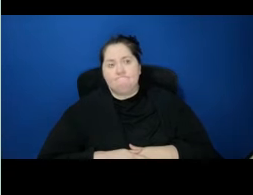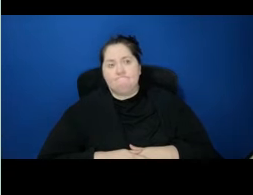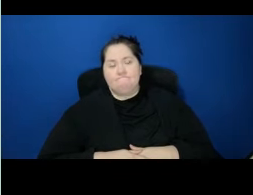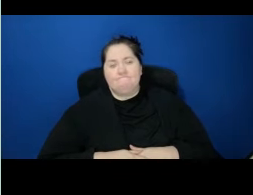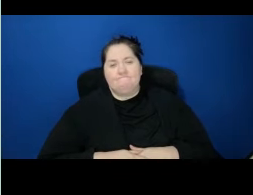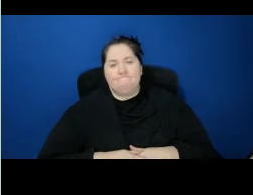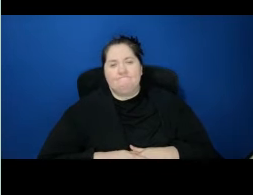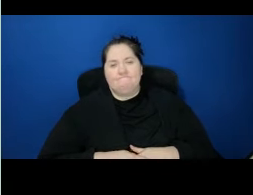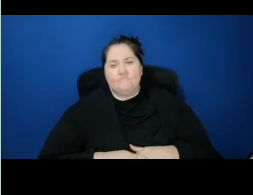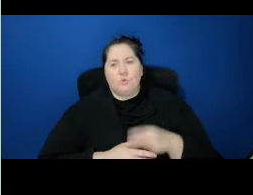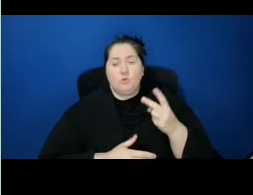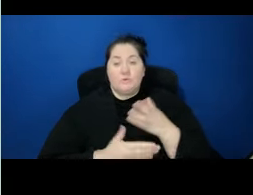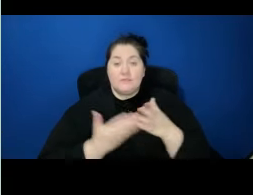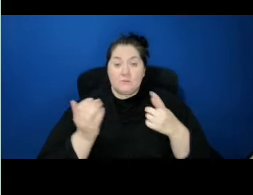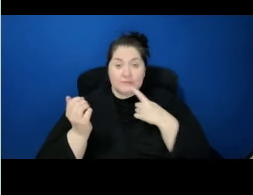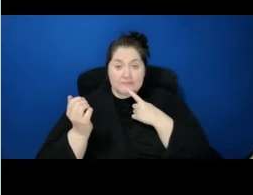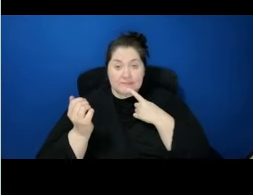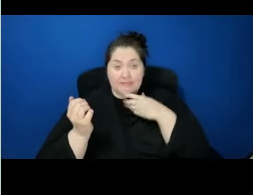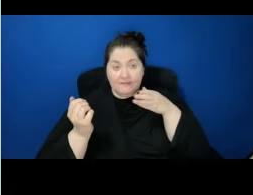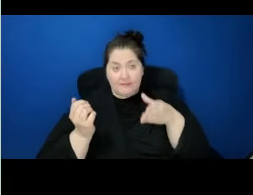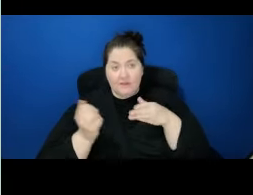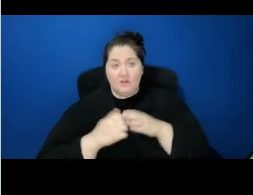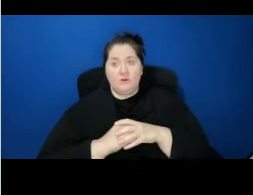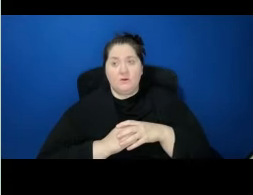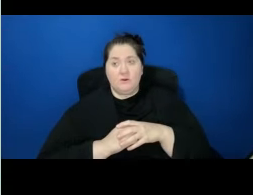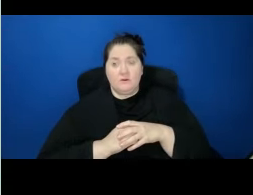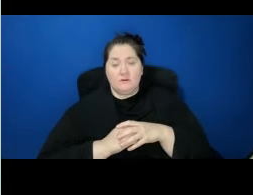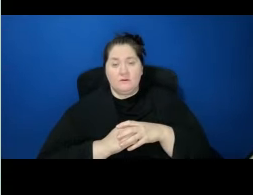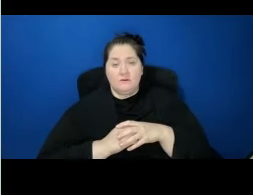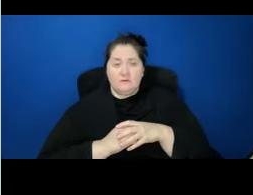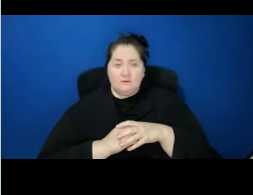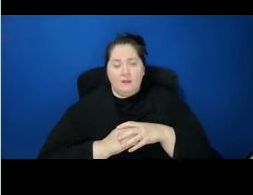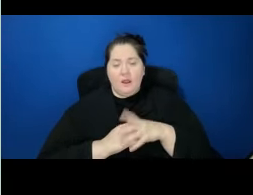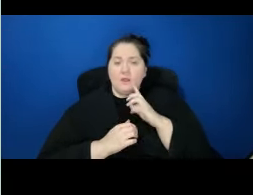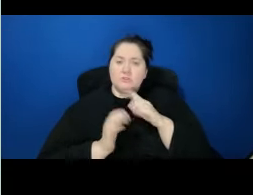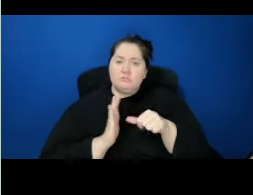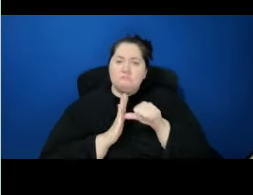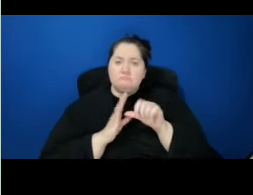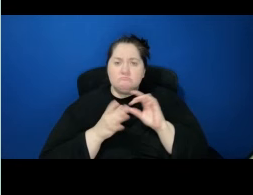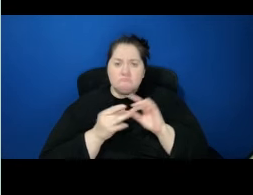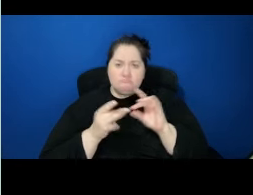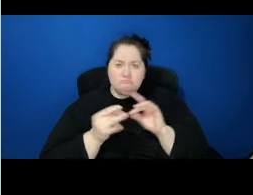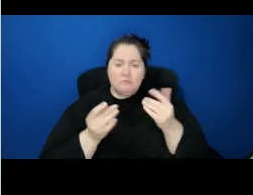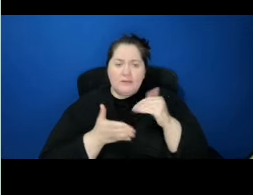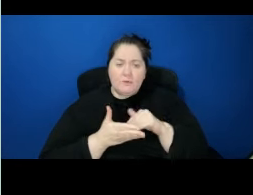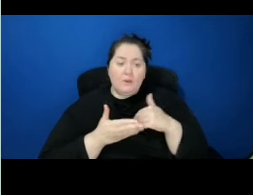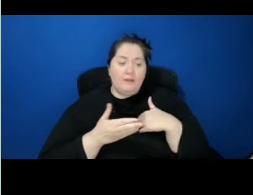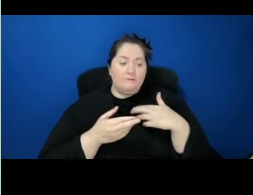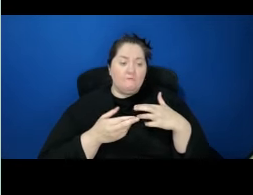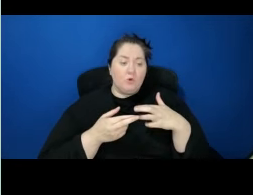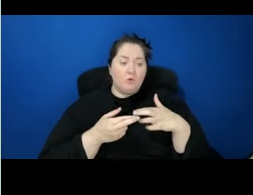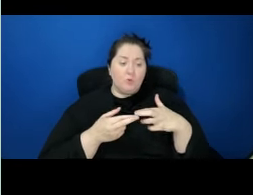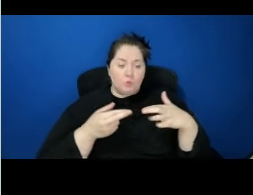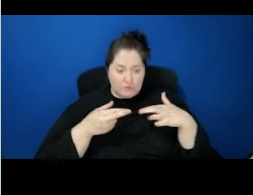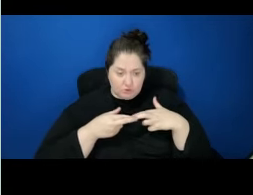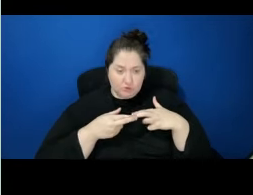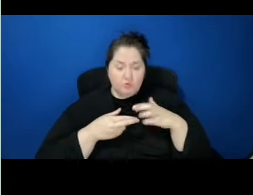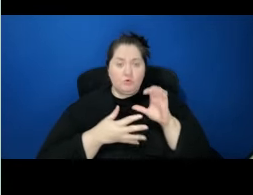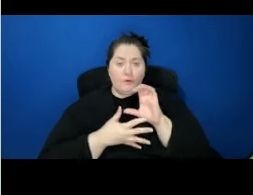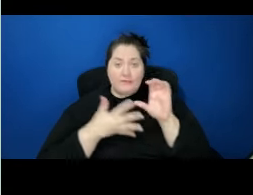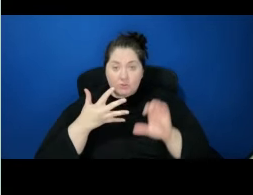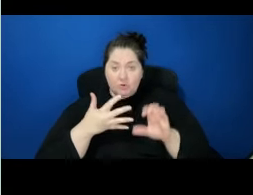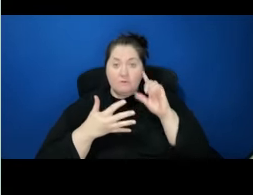I mean, the two things I would say there are, and I'll just reiterate, we have regional criteria for a